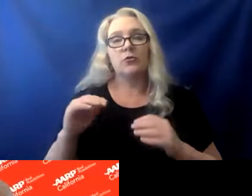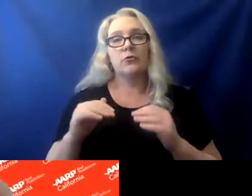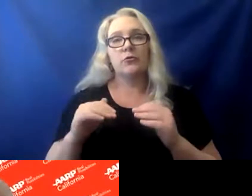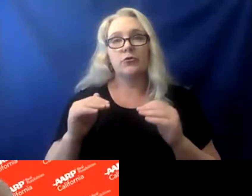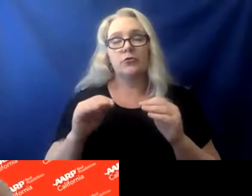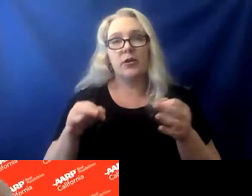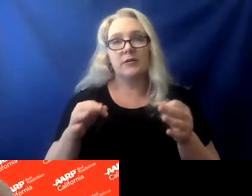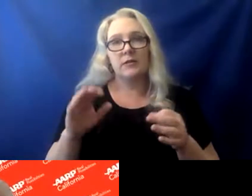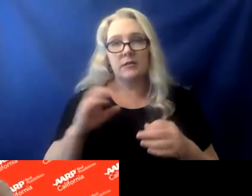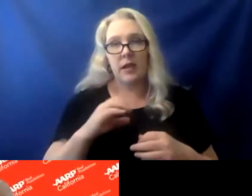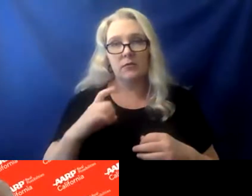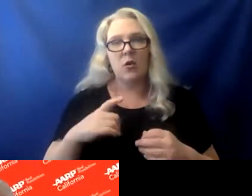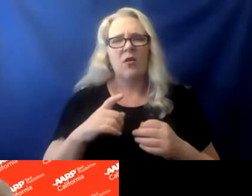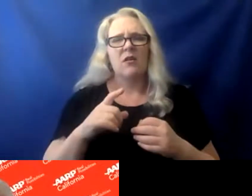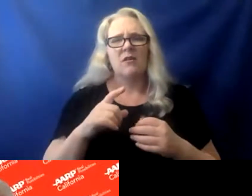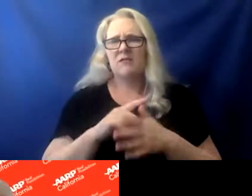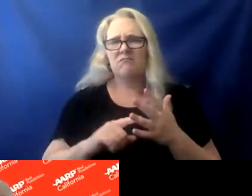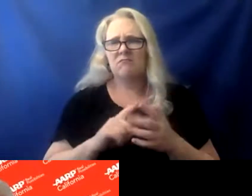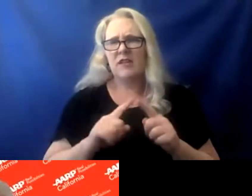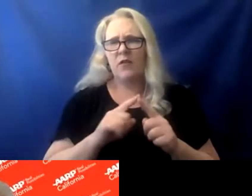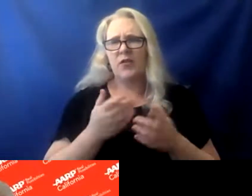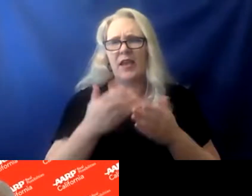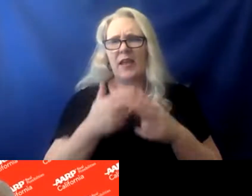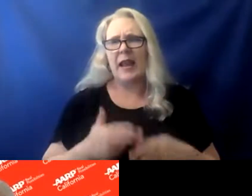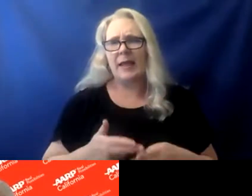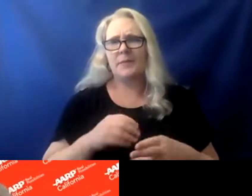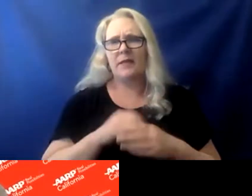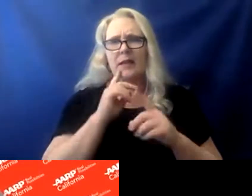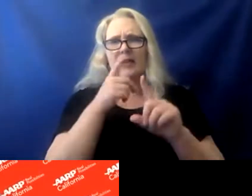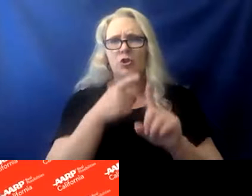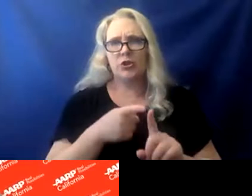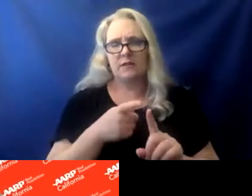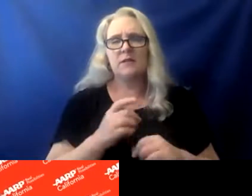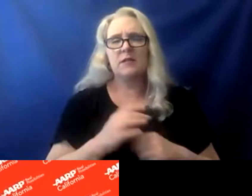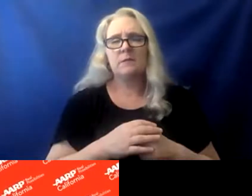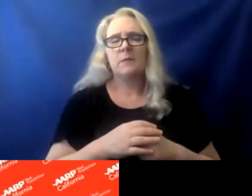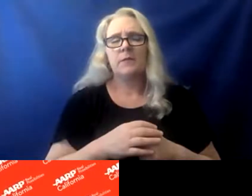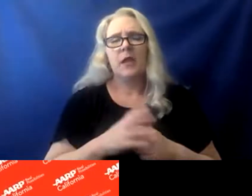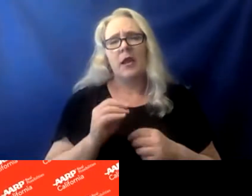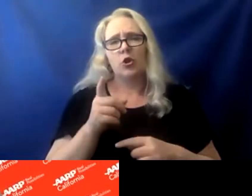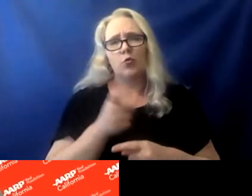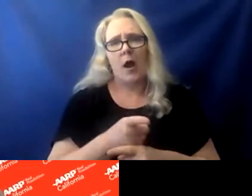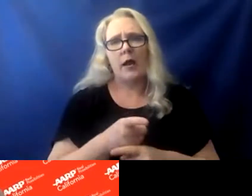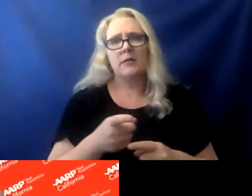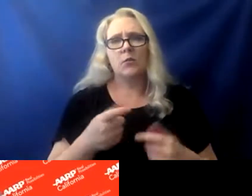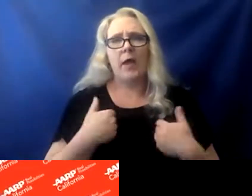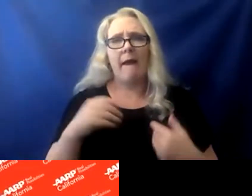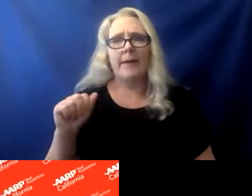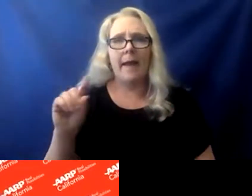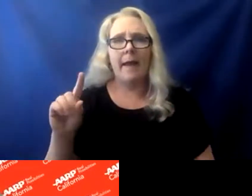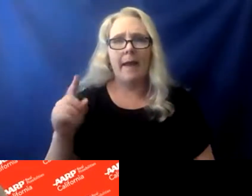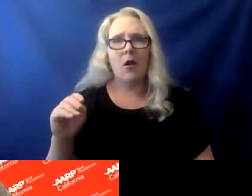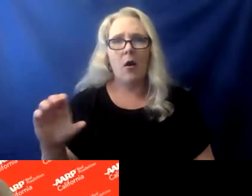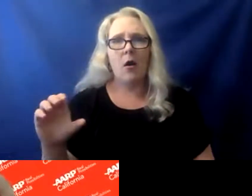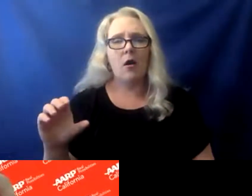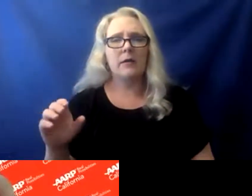Solutions Workforce. Those were all named in the initiatives that Cabinet wanted to do, and so we moved on those. And you're right, we've got a little ad hoc thing happening on